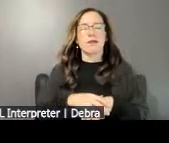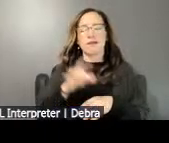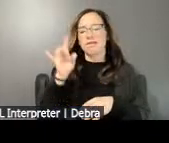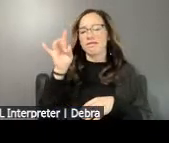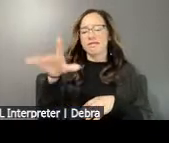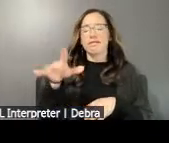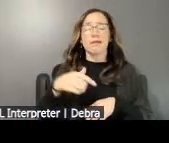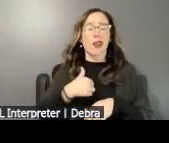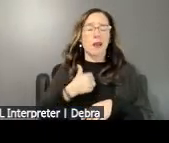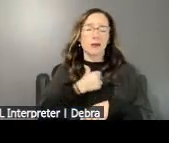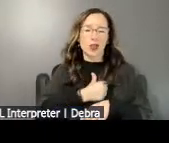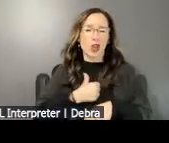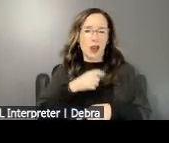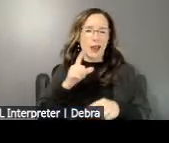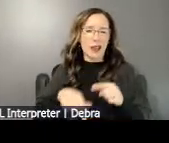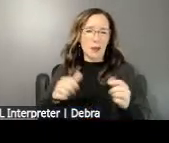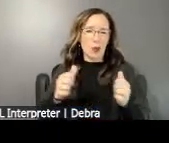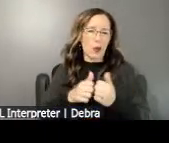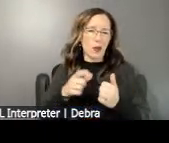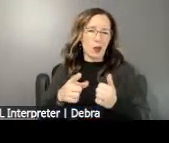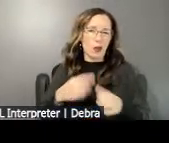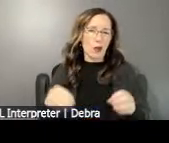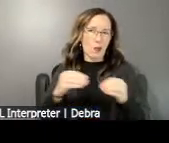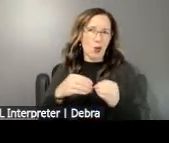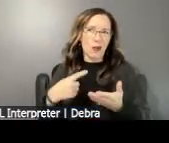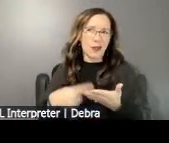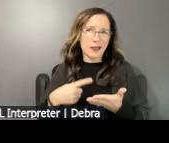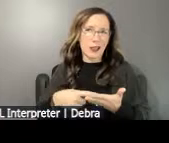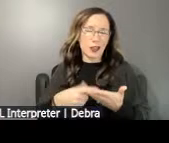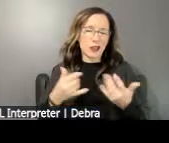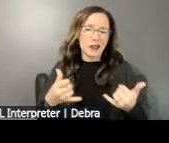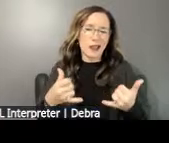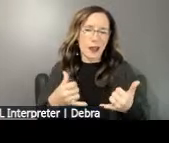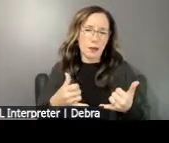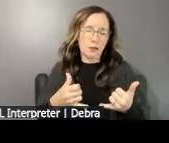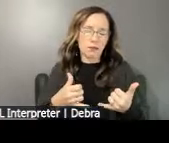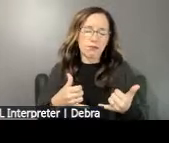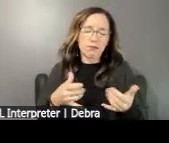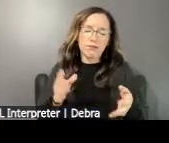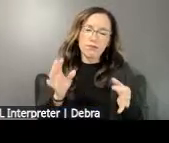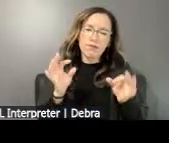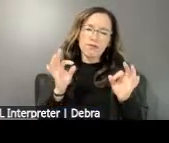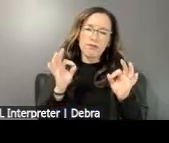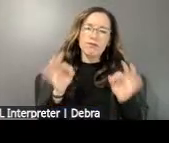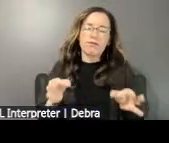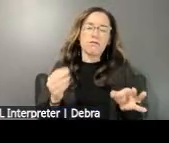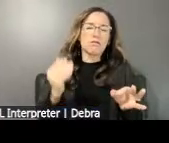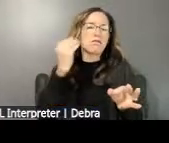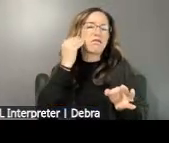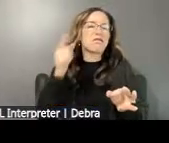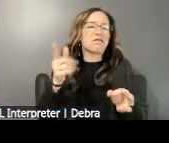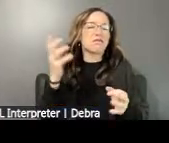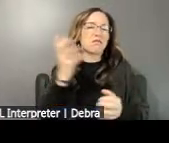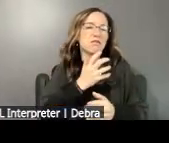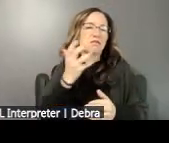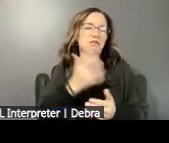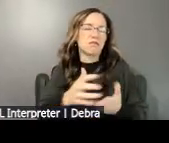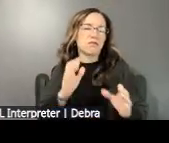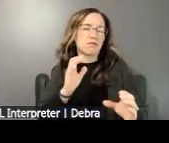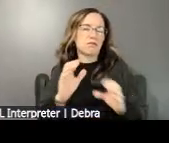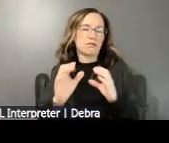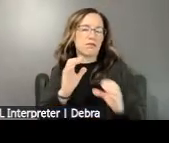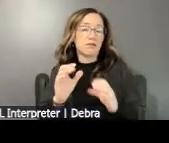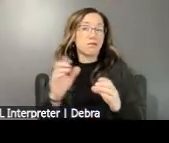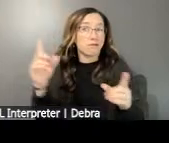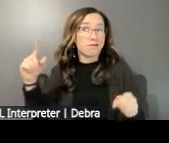I can't be with you for more discussion. I am certain this will be an amazing conversation and probably has